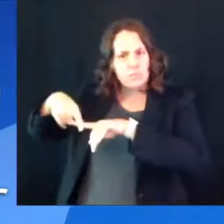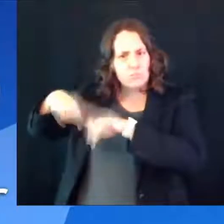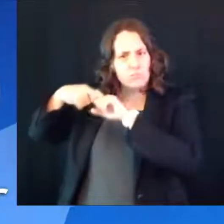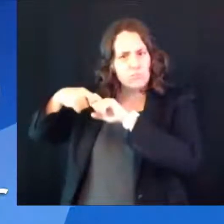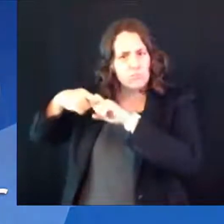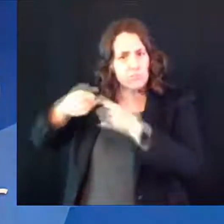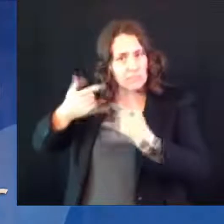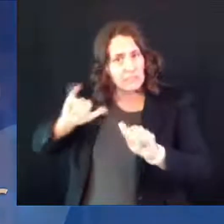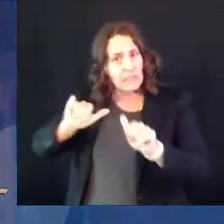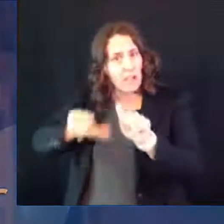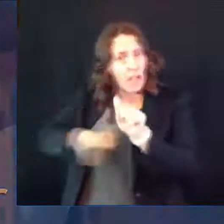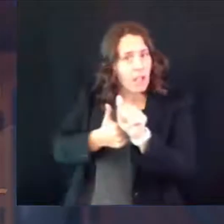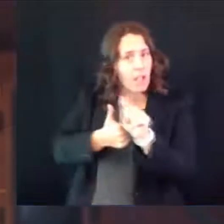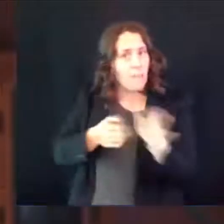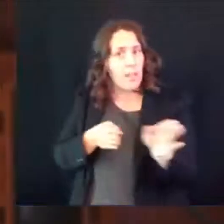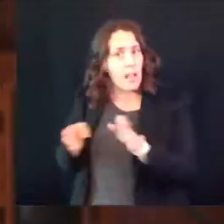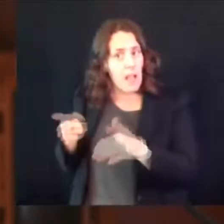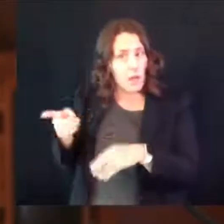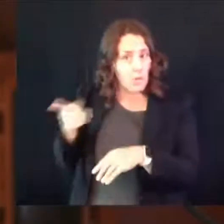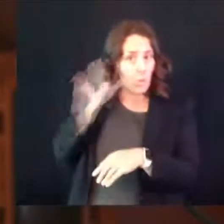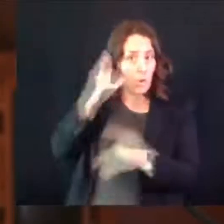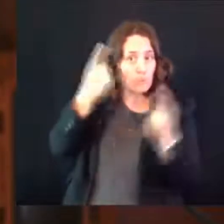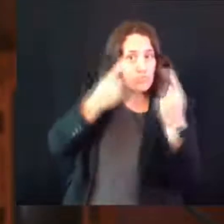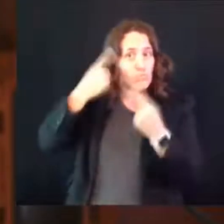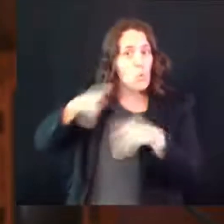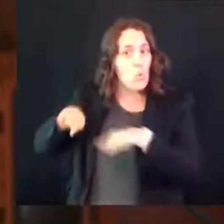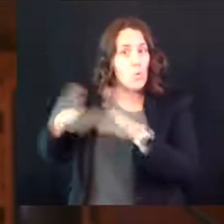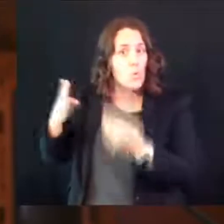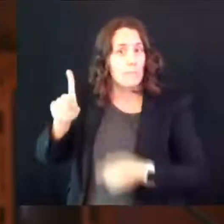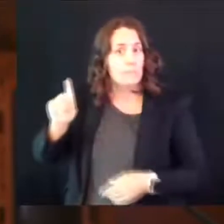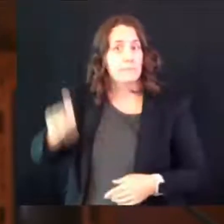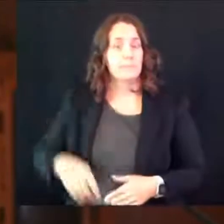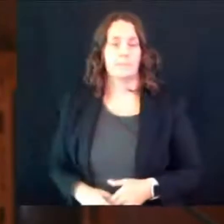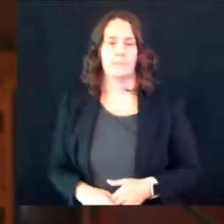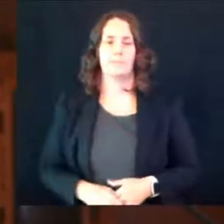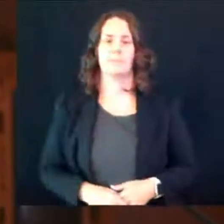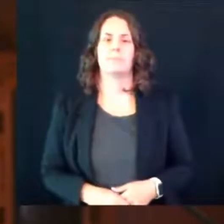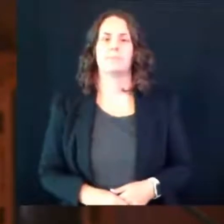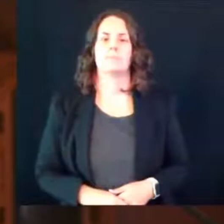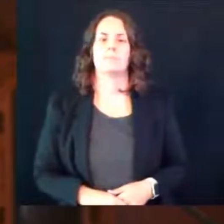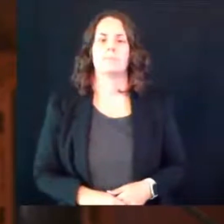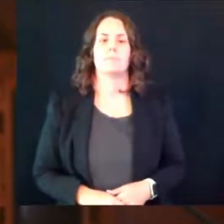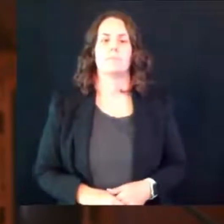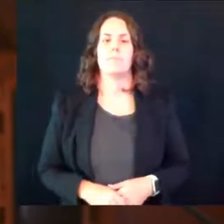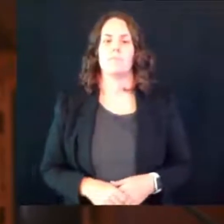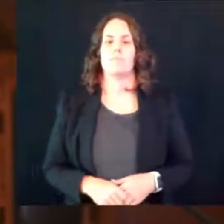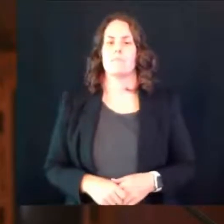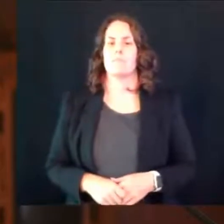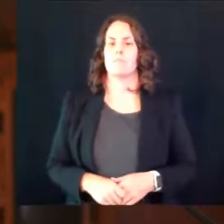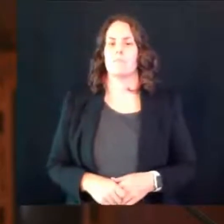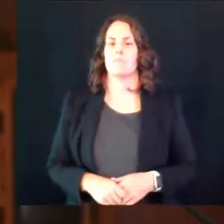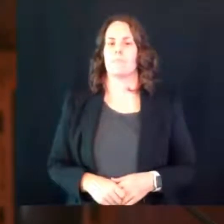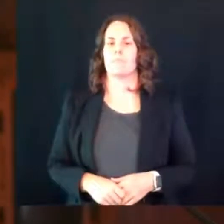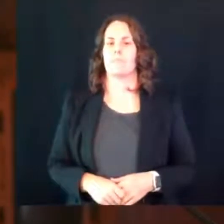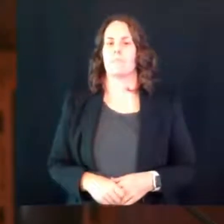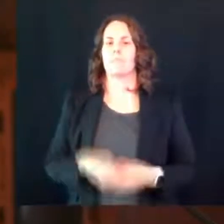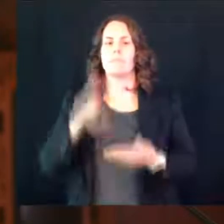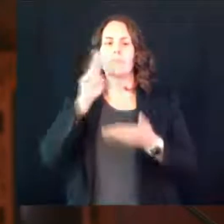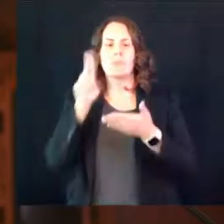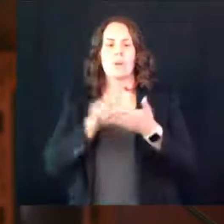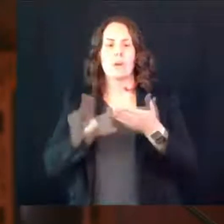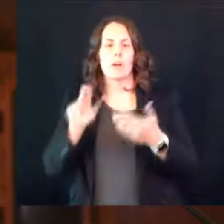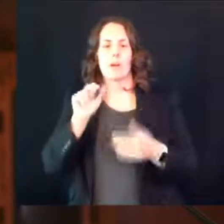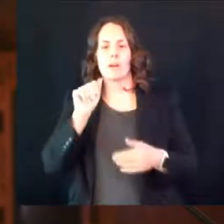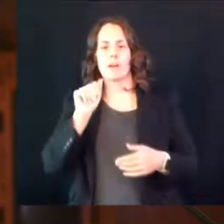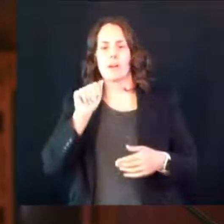Sean, you're asking about Alliant, right, in Dane County? Did I hear that right? Correct, yeah. So we